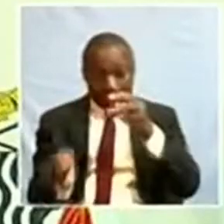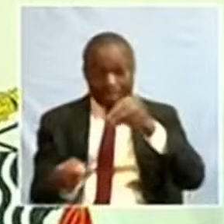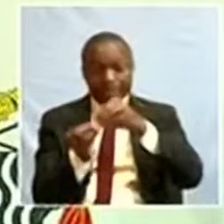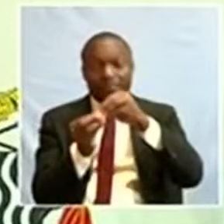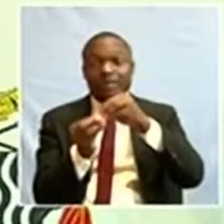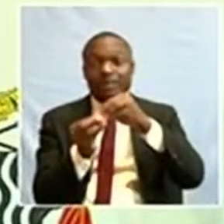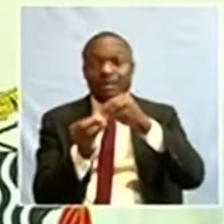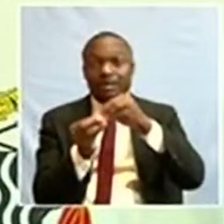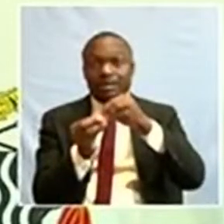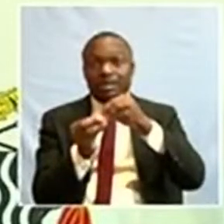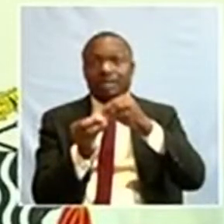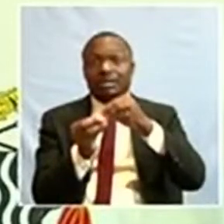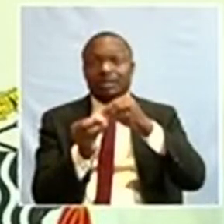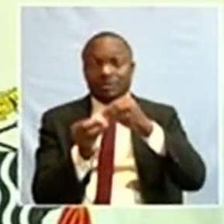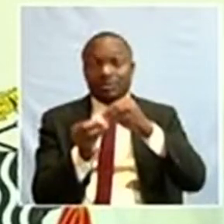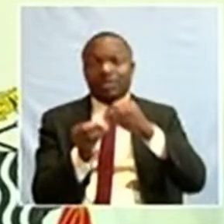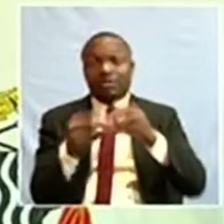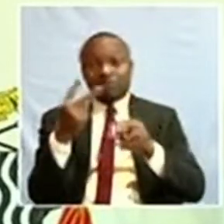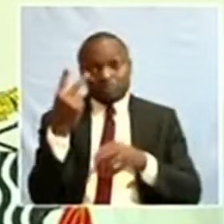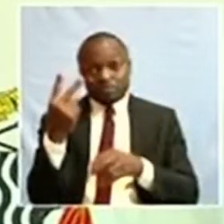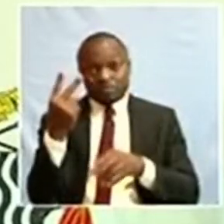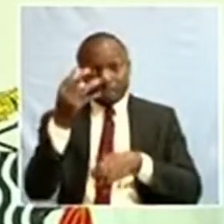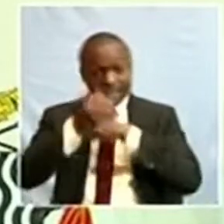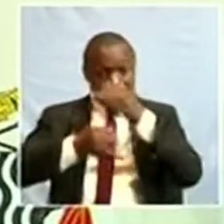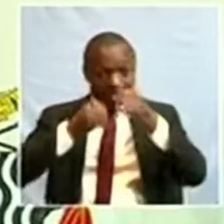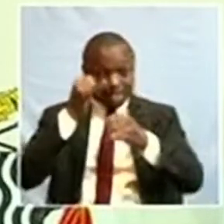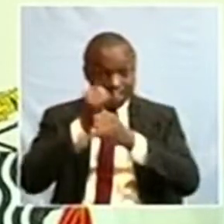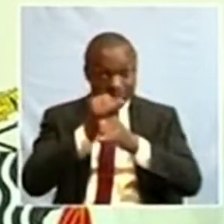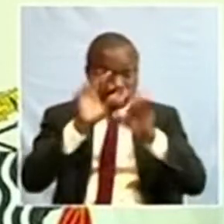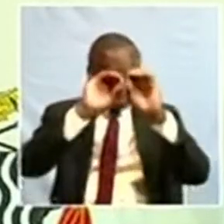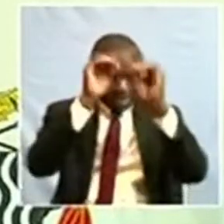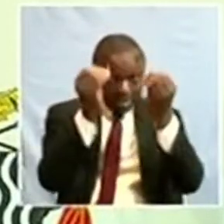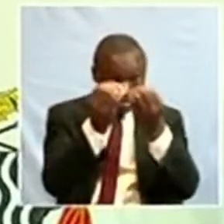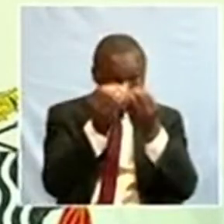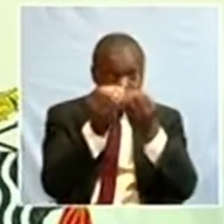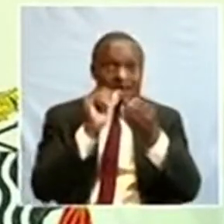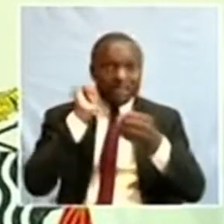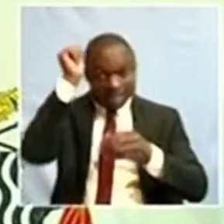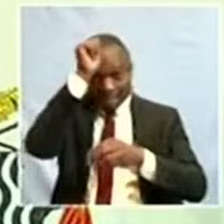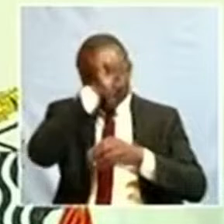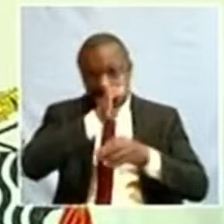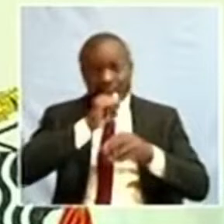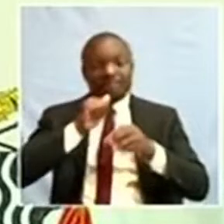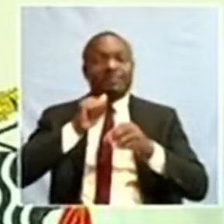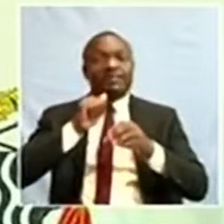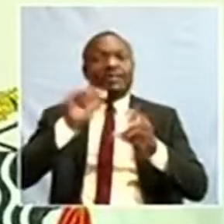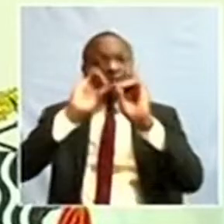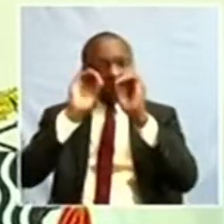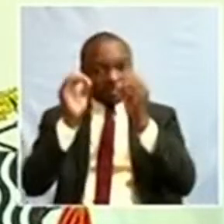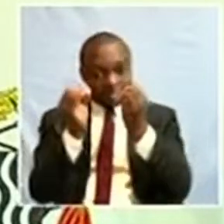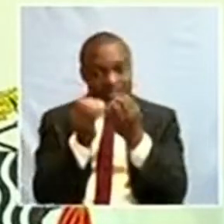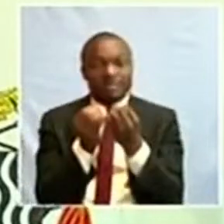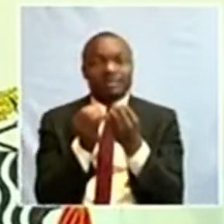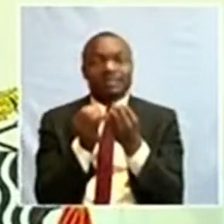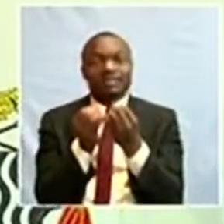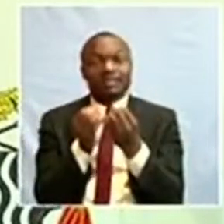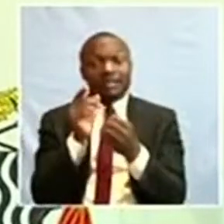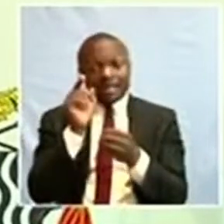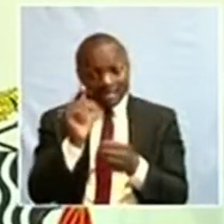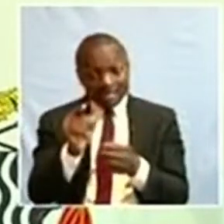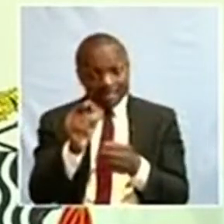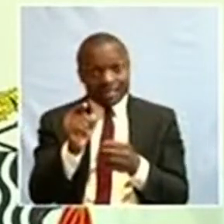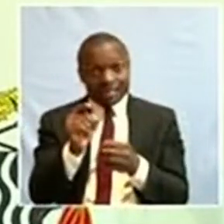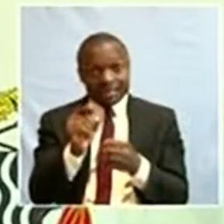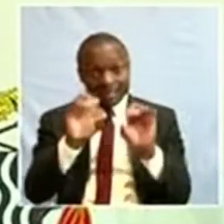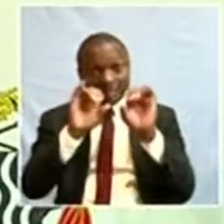the INTOSAI and the AFROSAI. So there's help in terms of trainings. They also provide certification